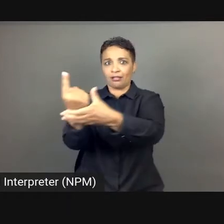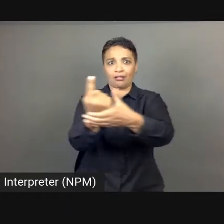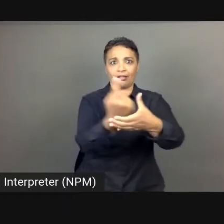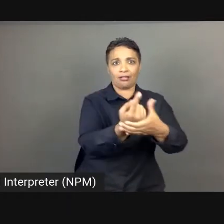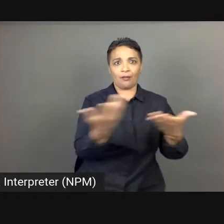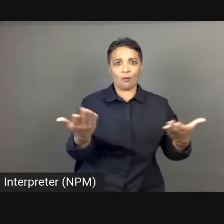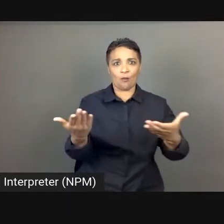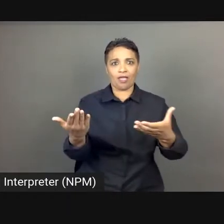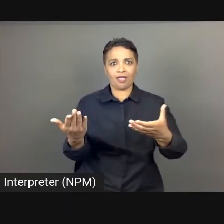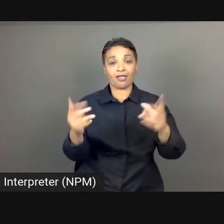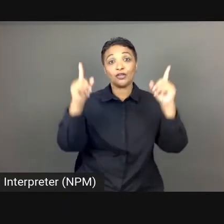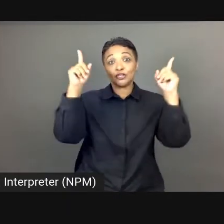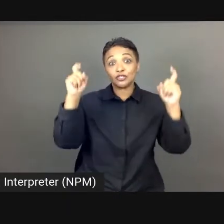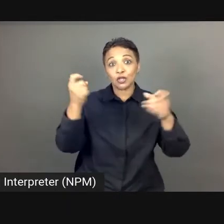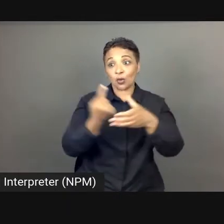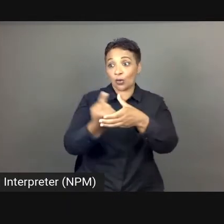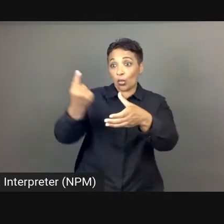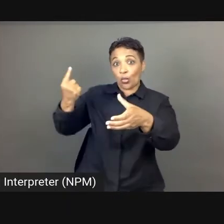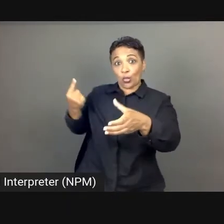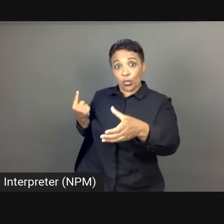us, and how do we,